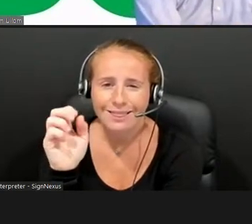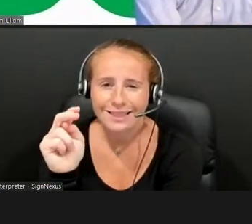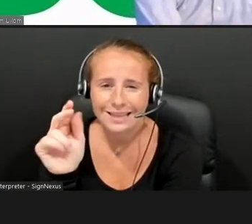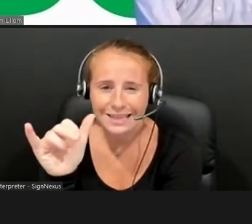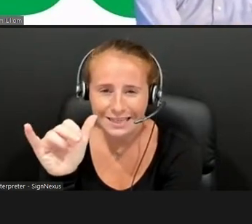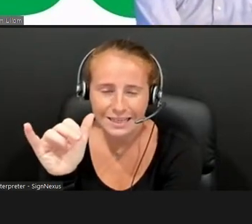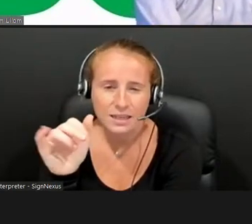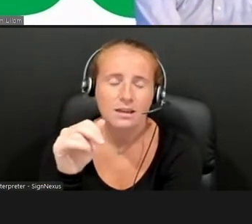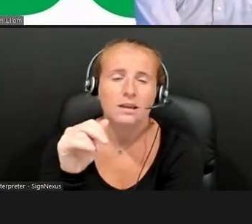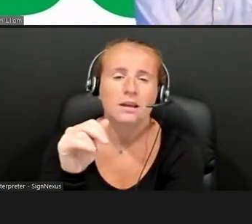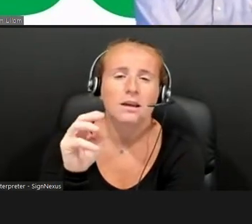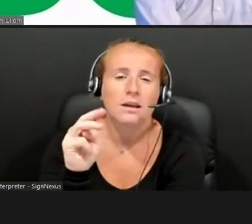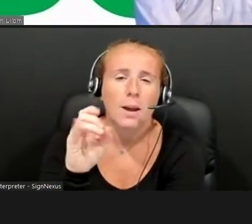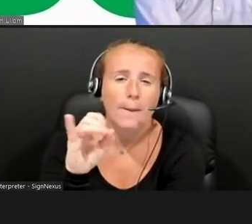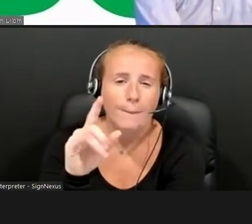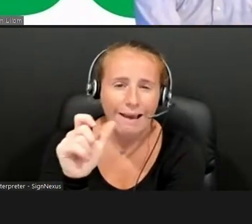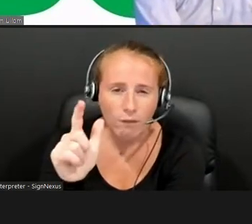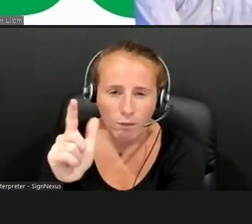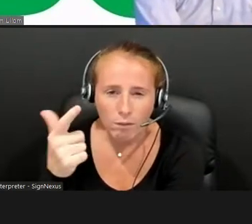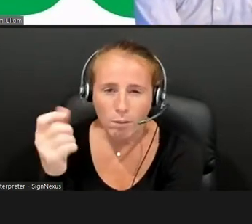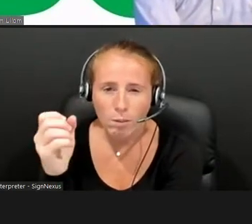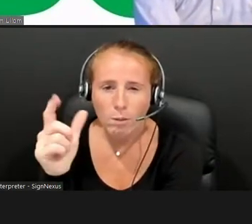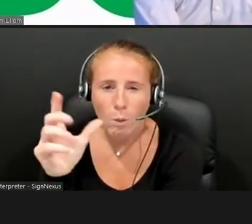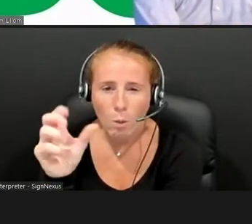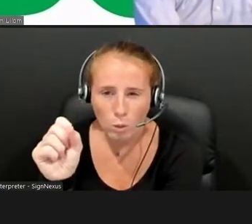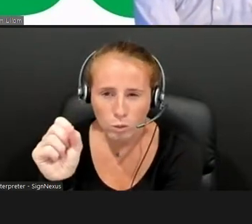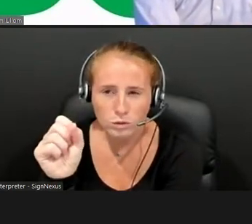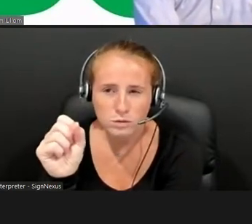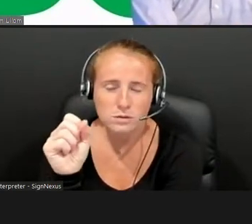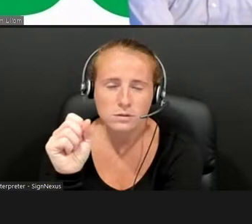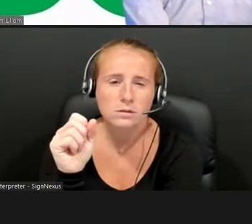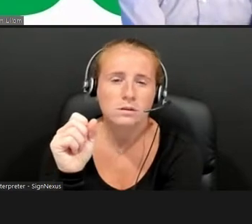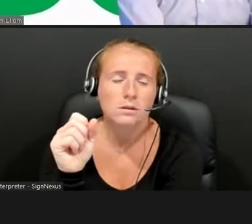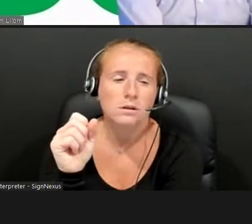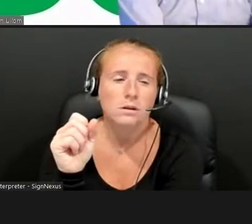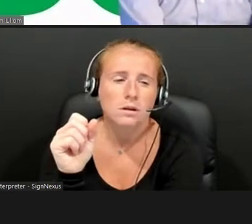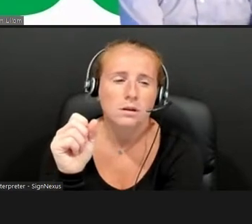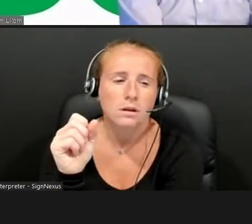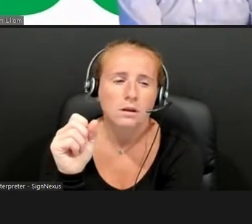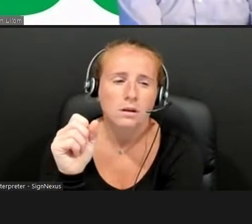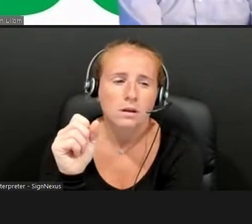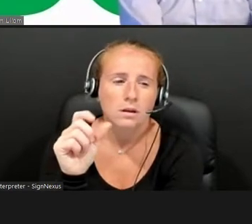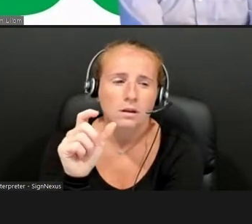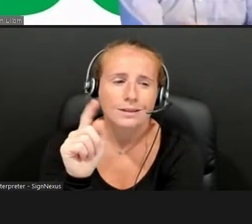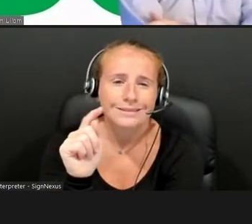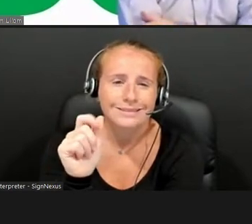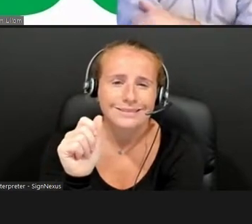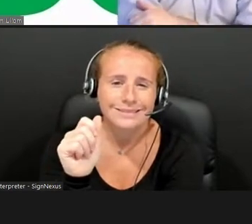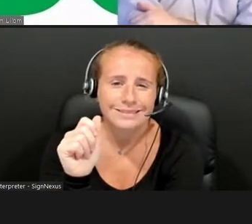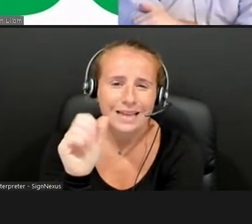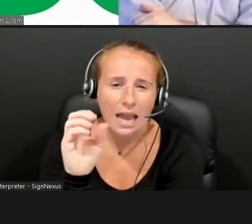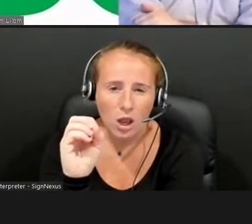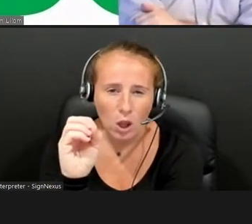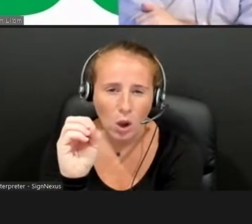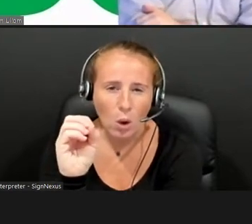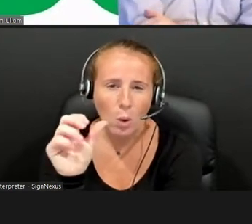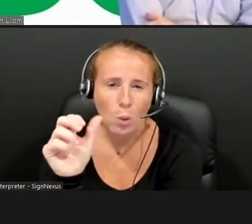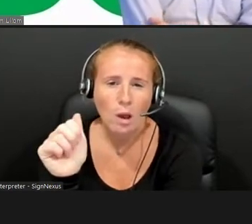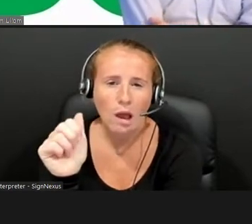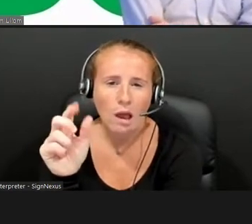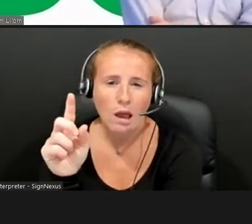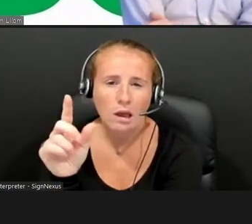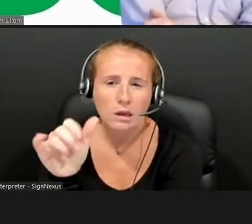Michael goles B2B Desai Teo agipan yamoa